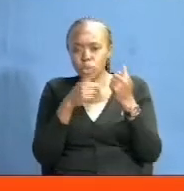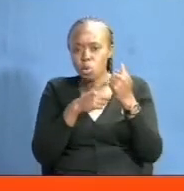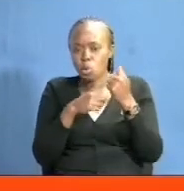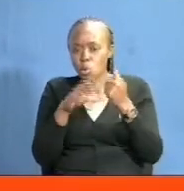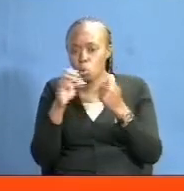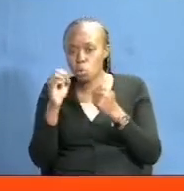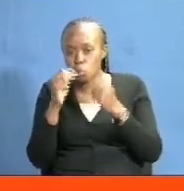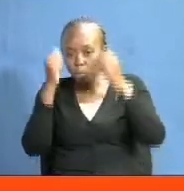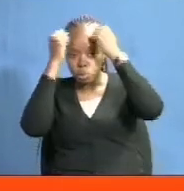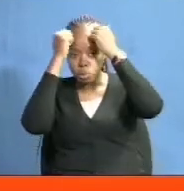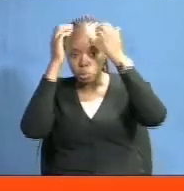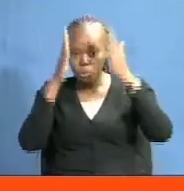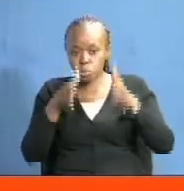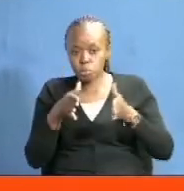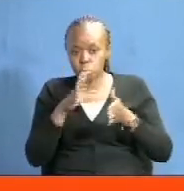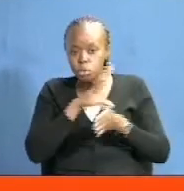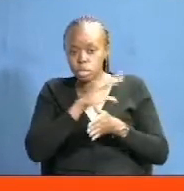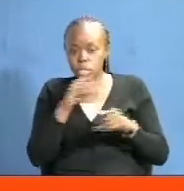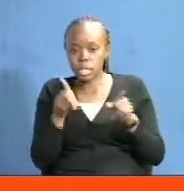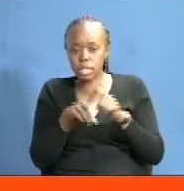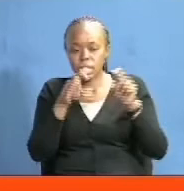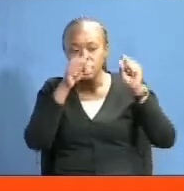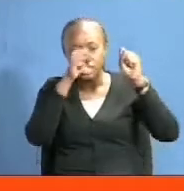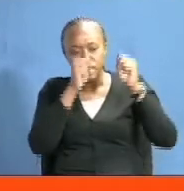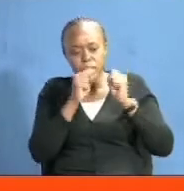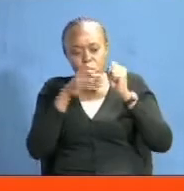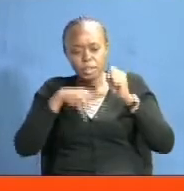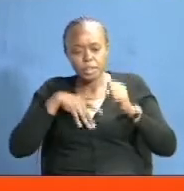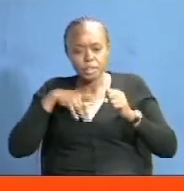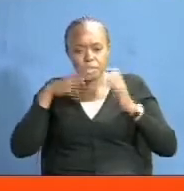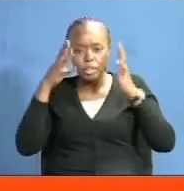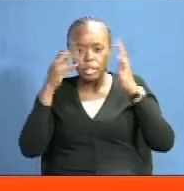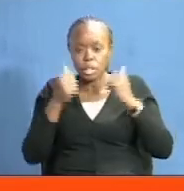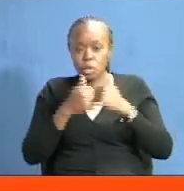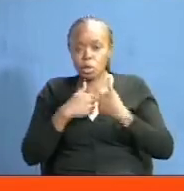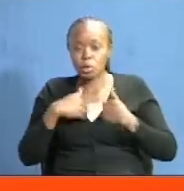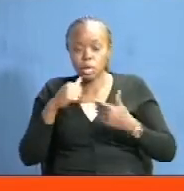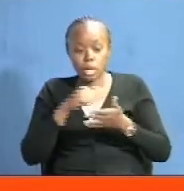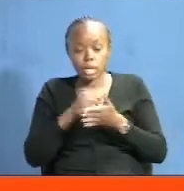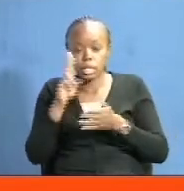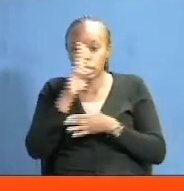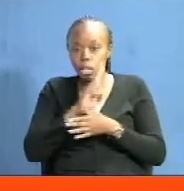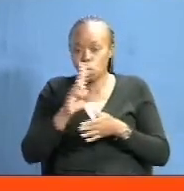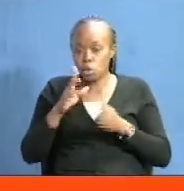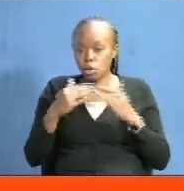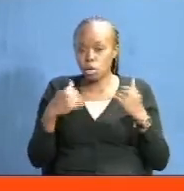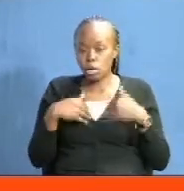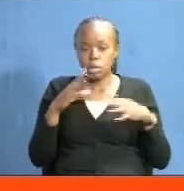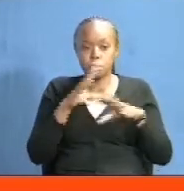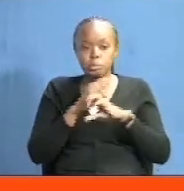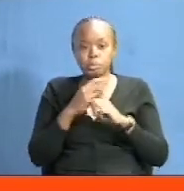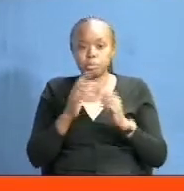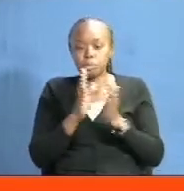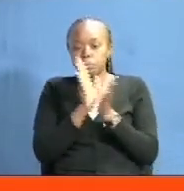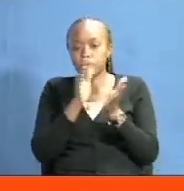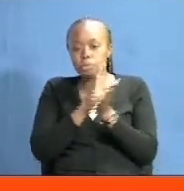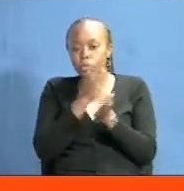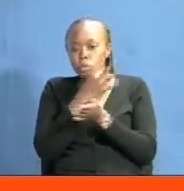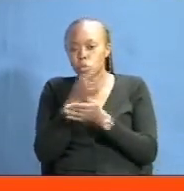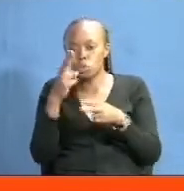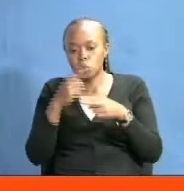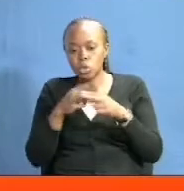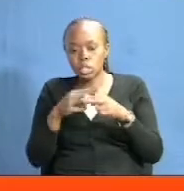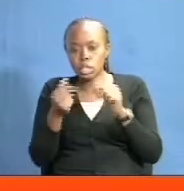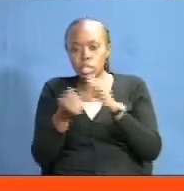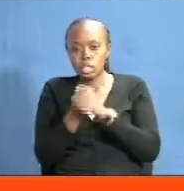students. I strongly feel now we do not have the vibrancy that unions used to have. Right. Actually, most of the names of these